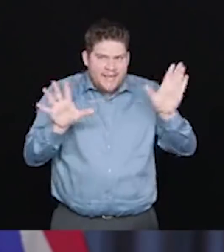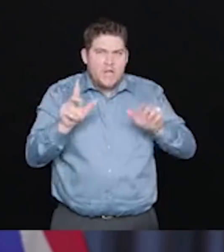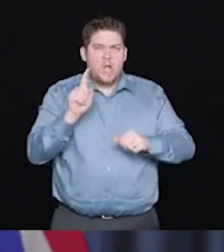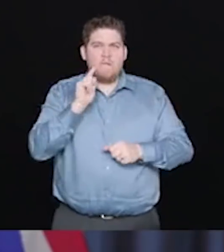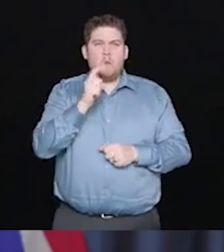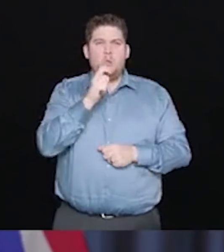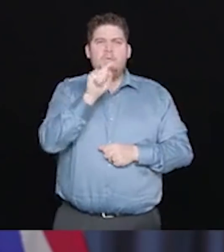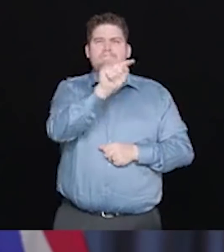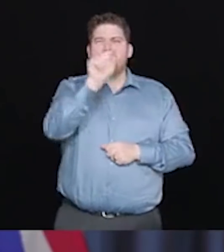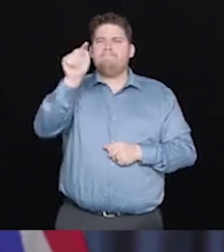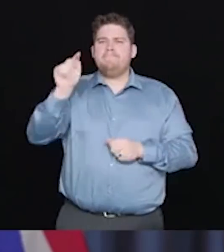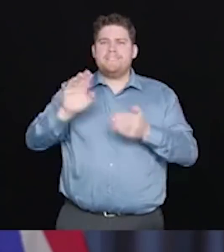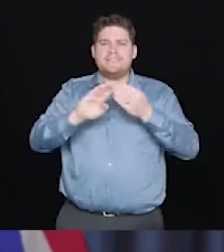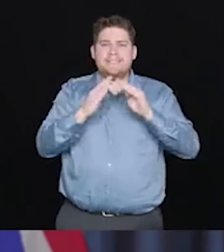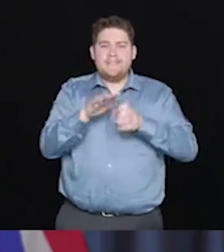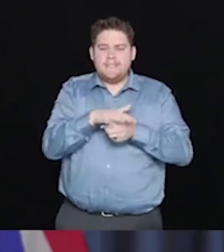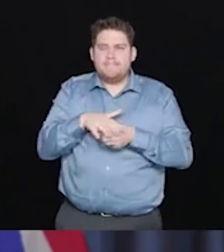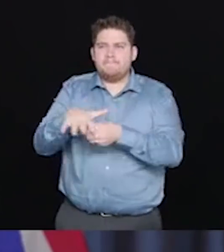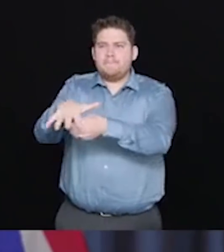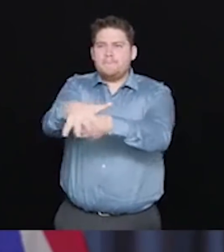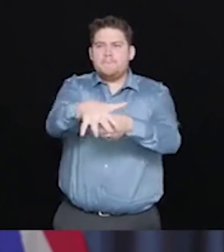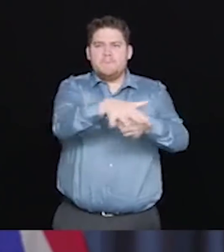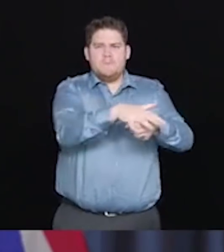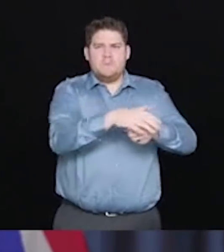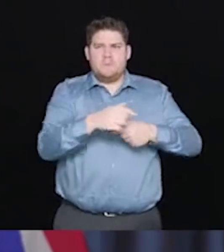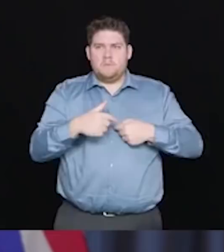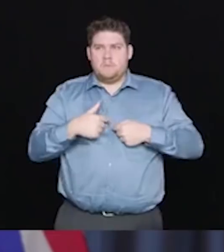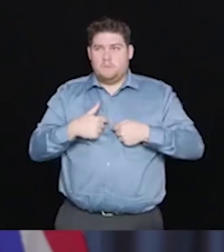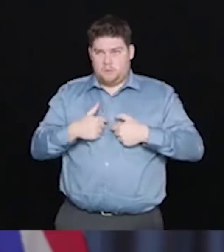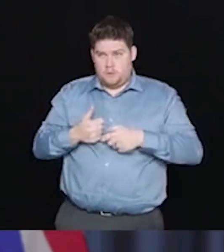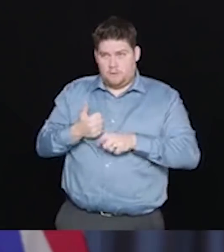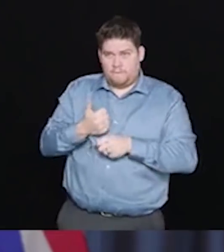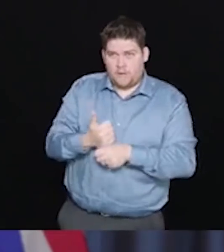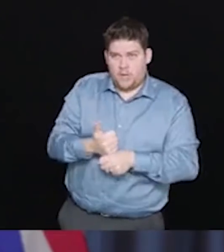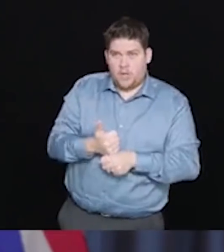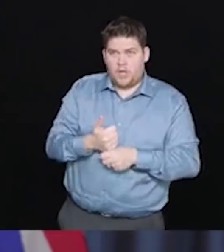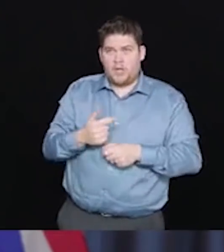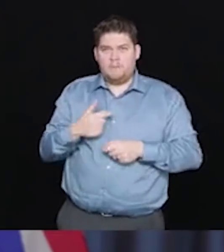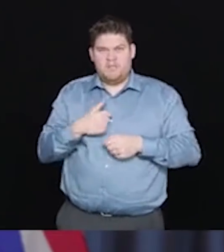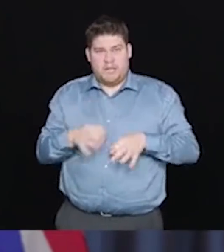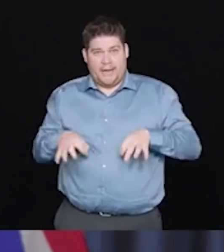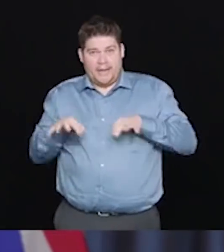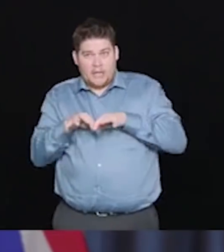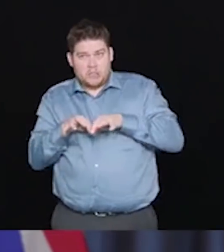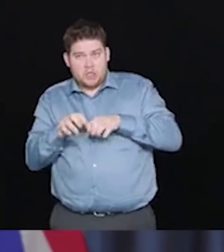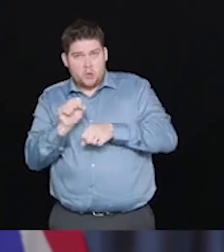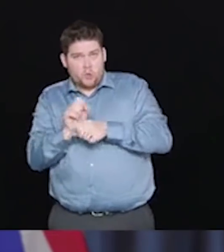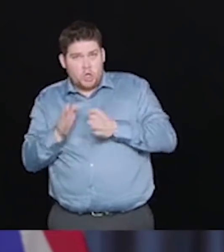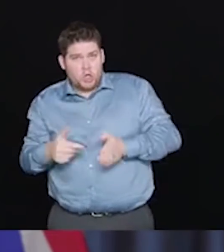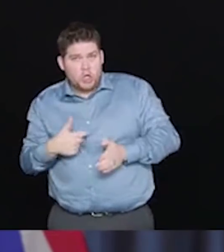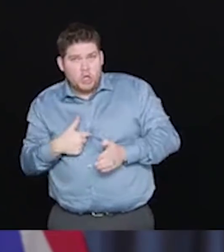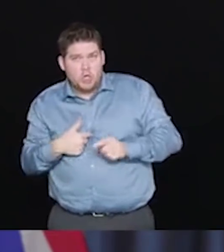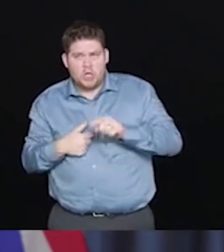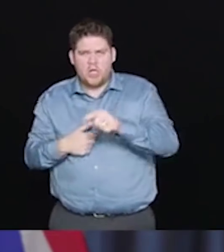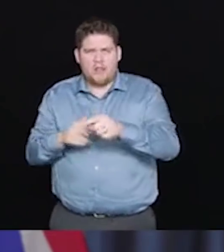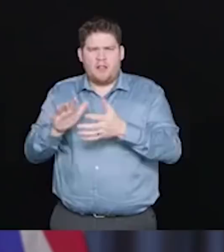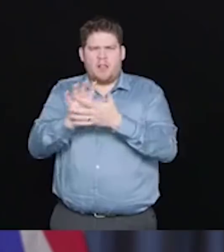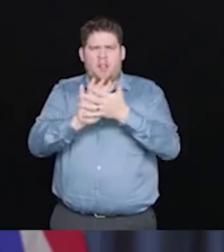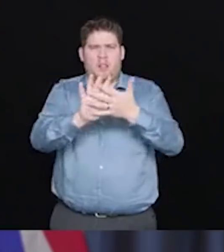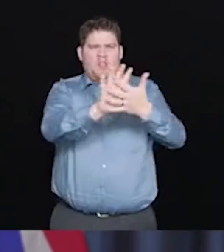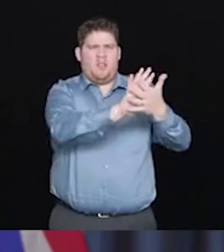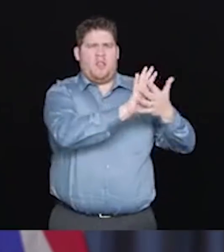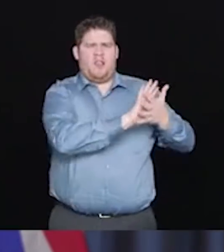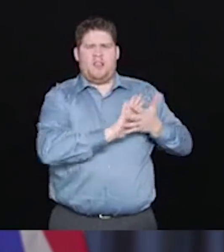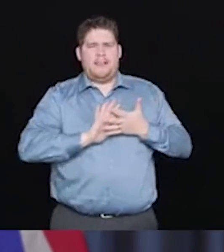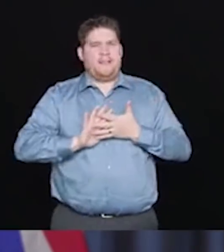were and what types of essential services we needed. As well, there are enhanced powers to enforce the orders that we have